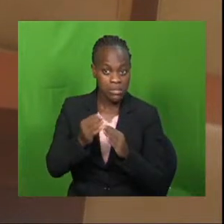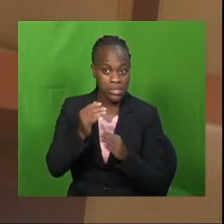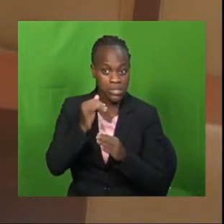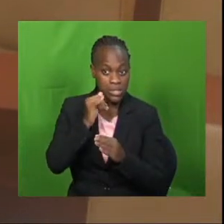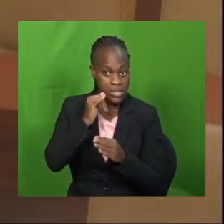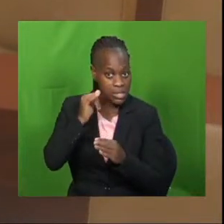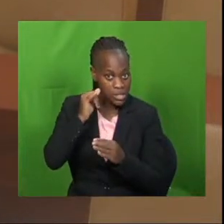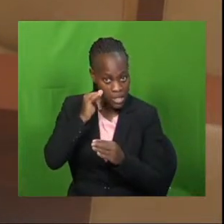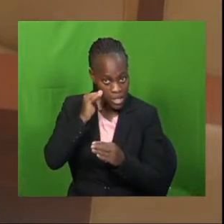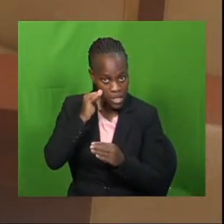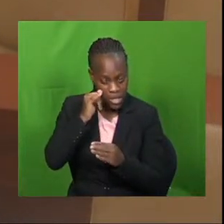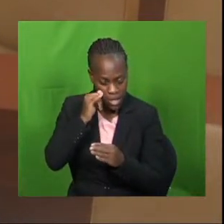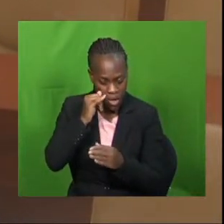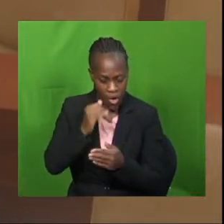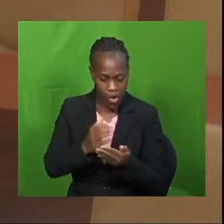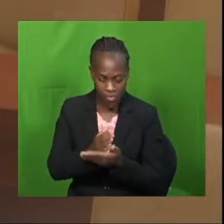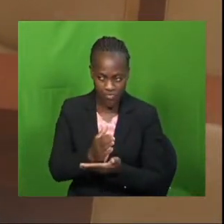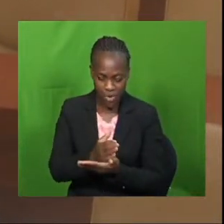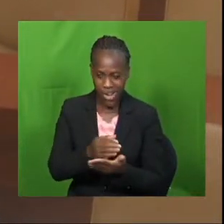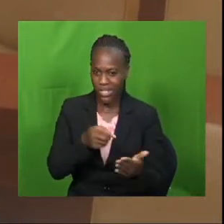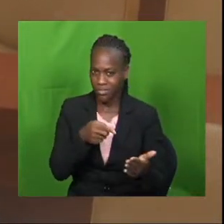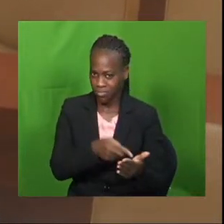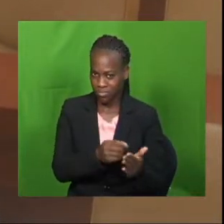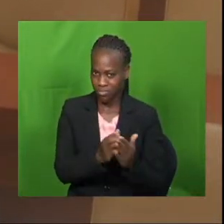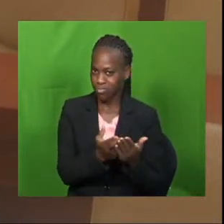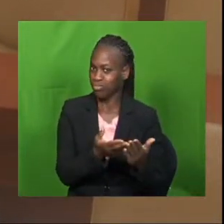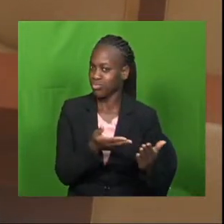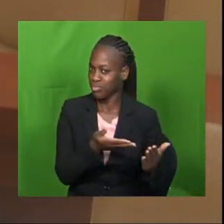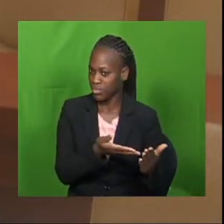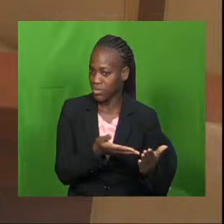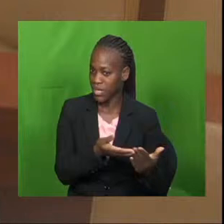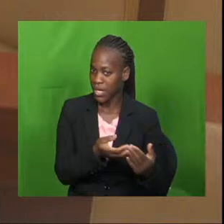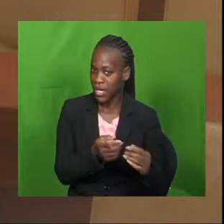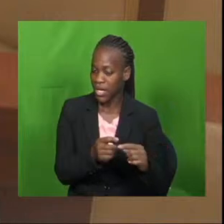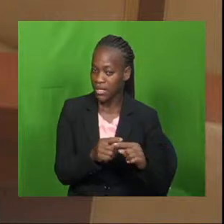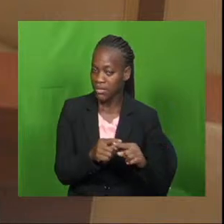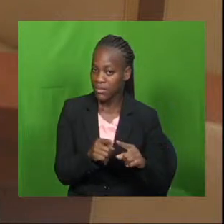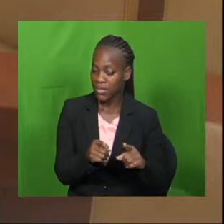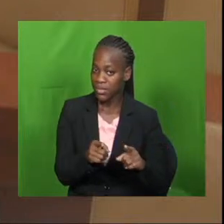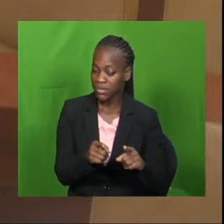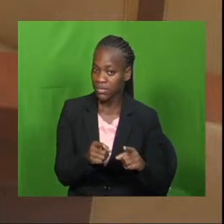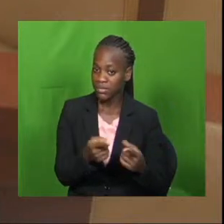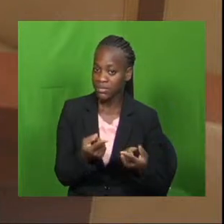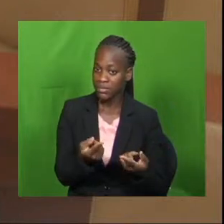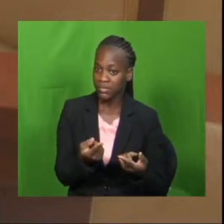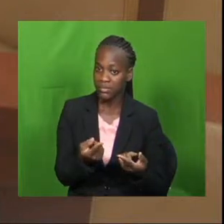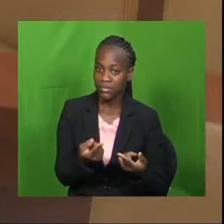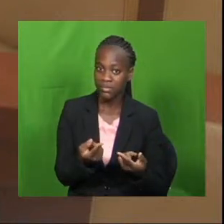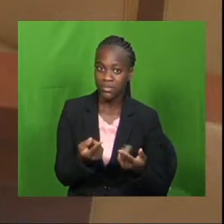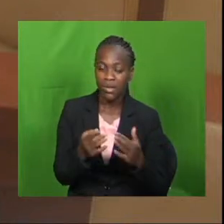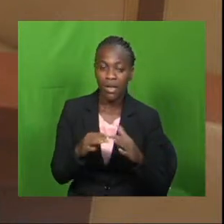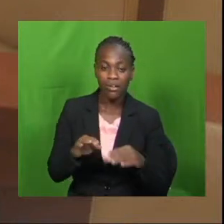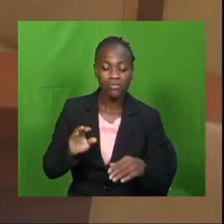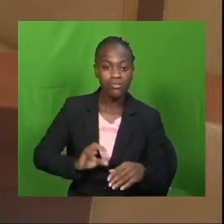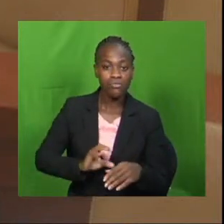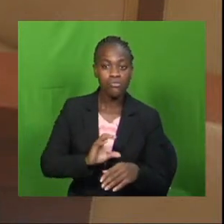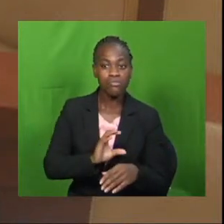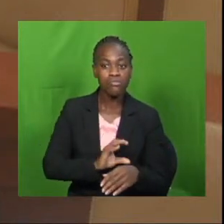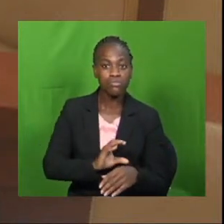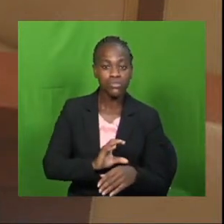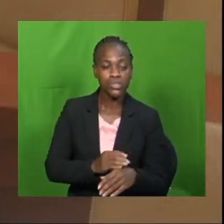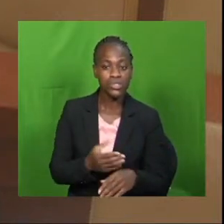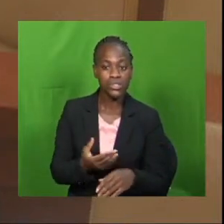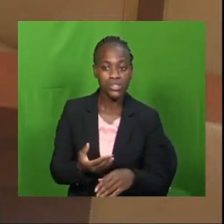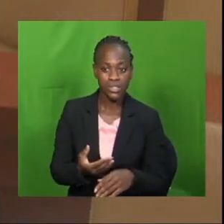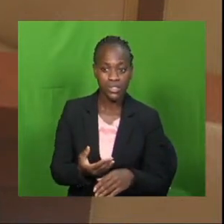captured in the votes and proceedings. The House Committee met yesterday, was chaired no less a person than